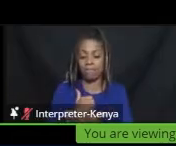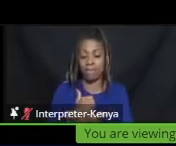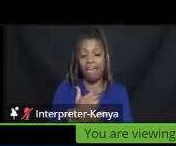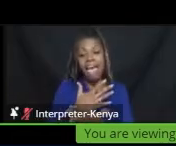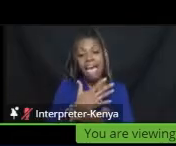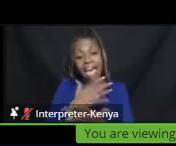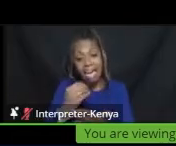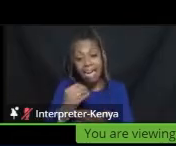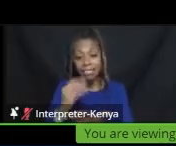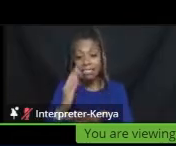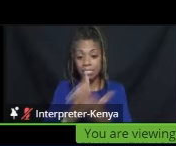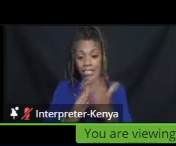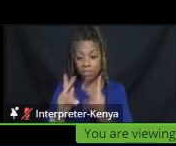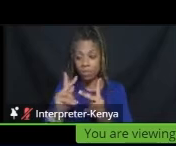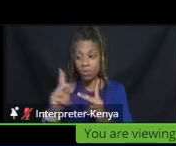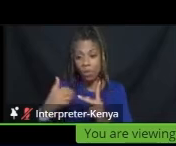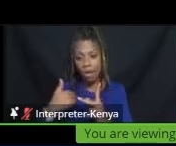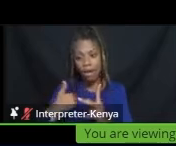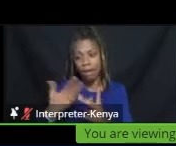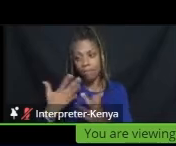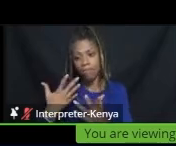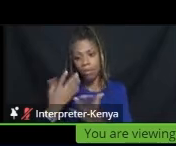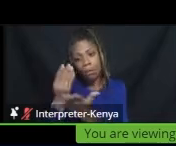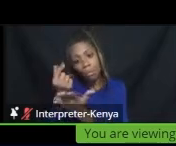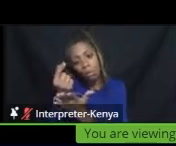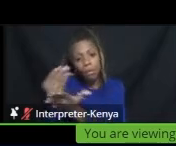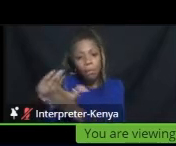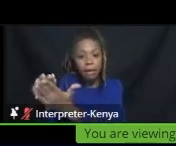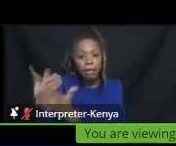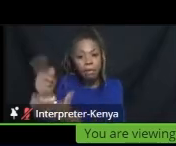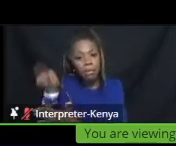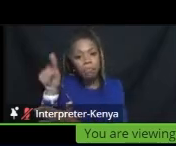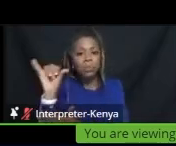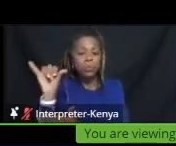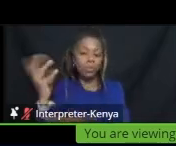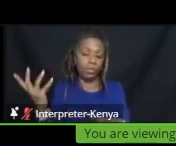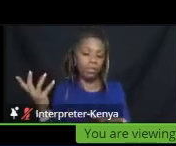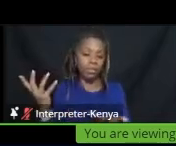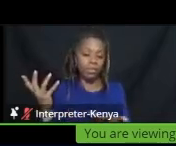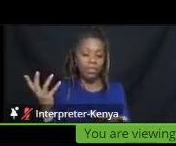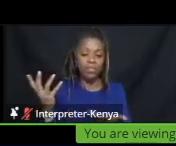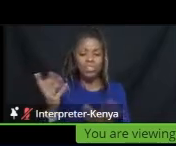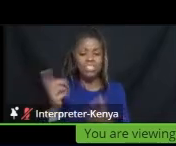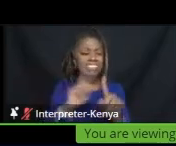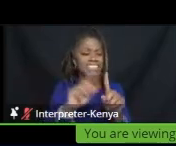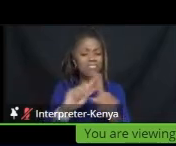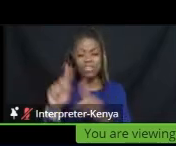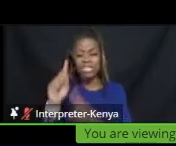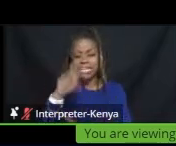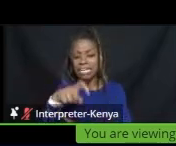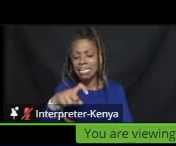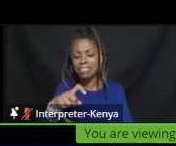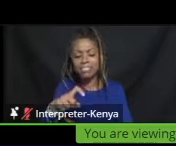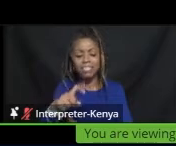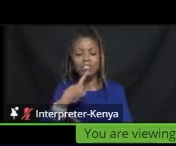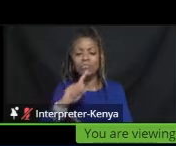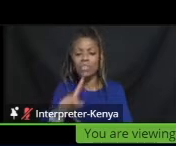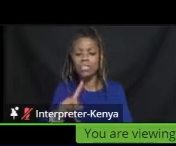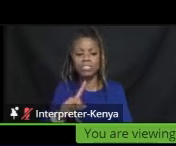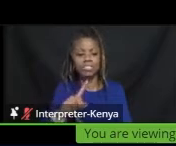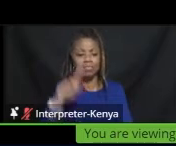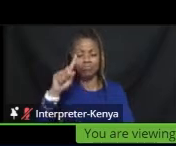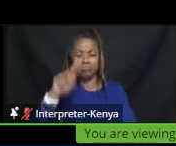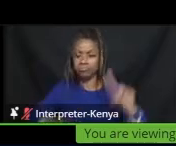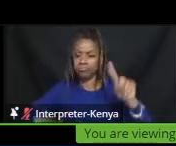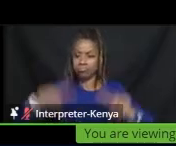both cities, mid-sized communities, and rural agricultural communities. So it's a real broad representation that